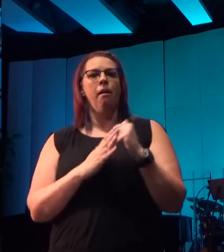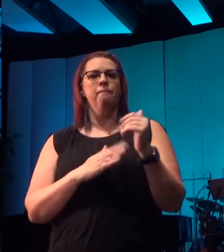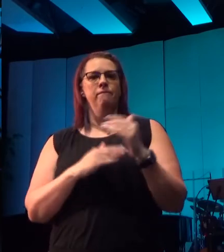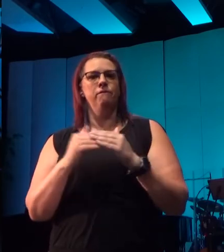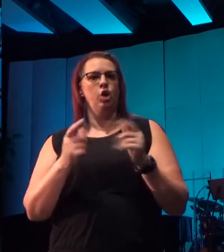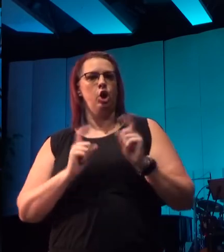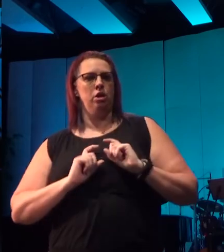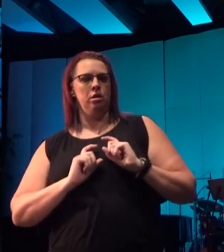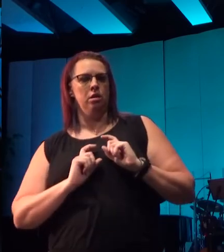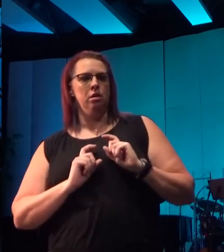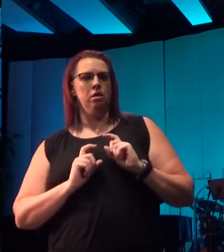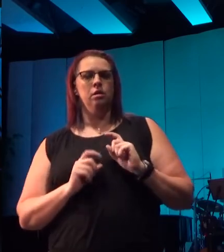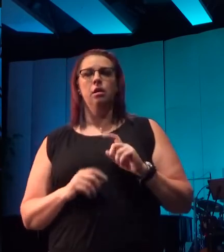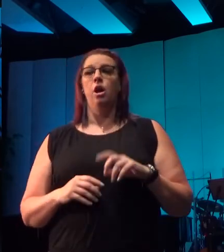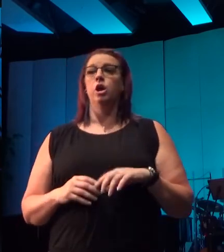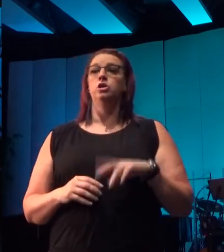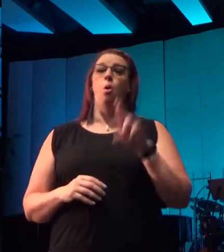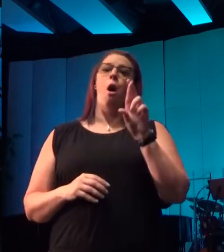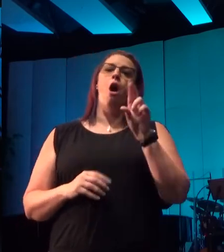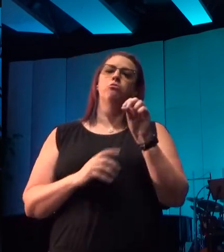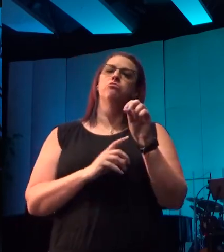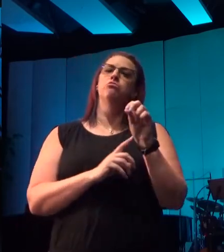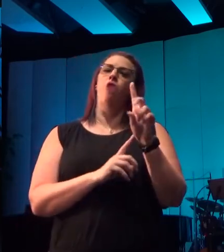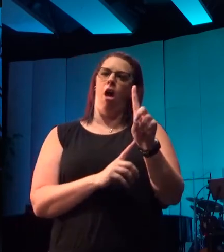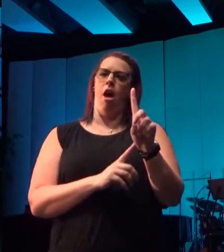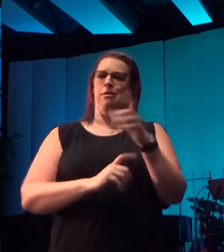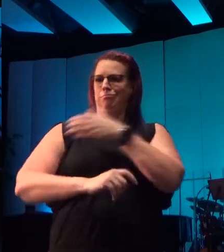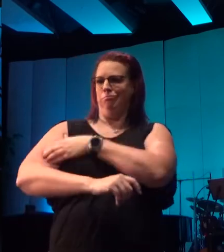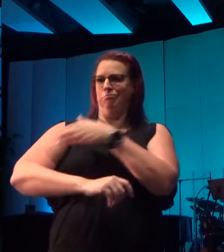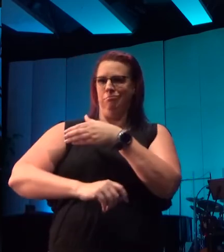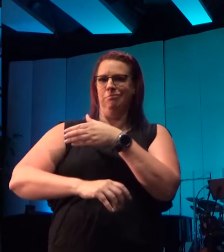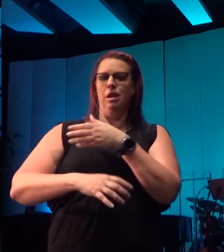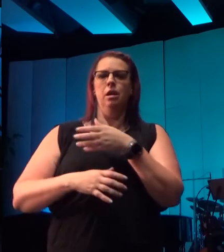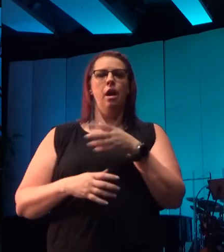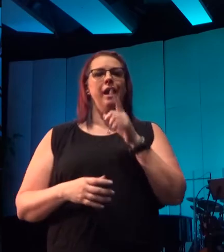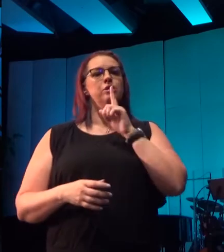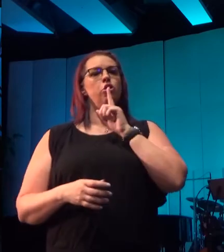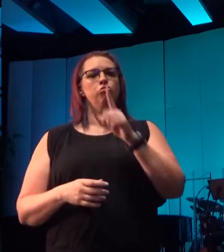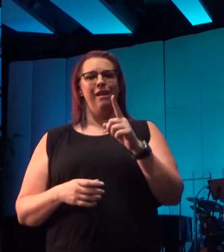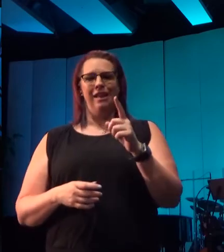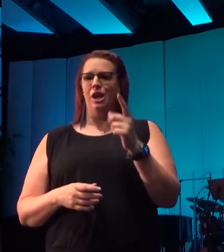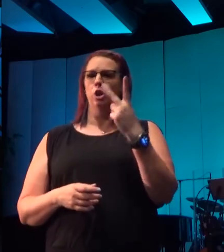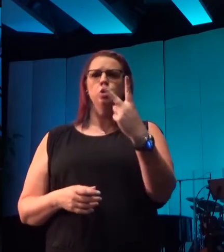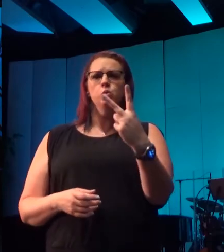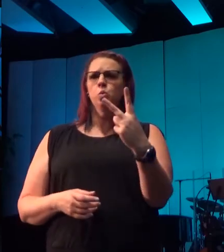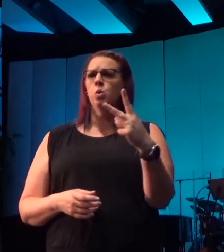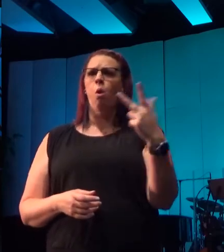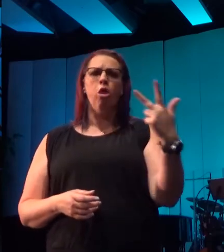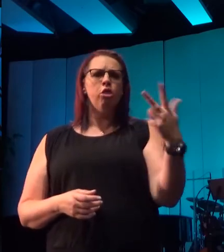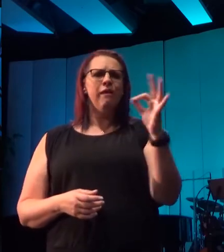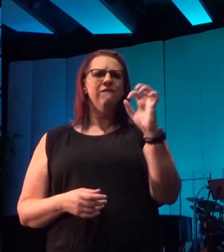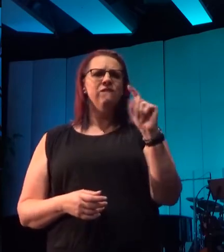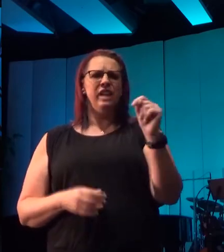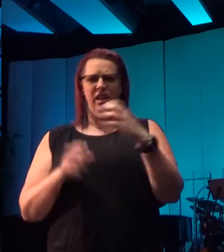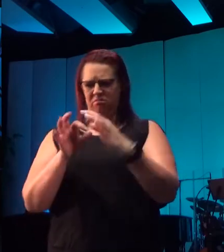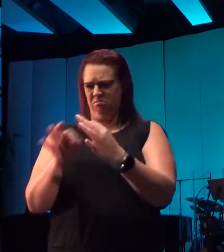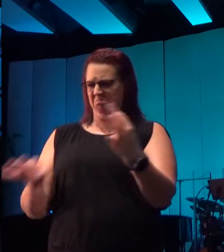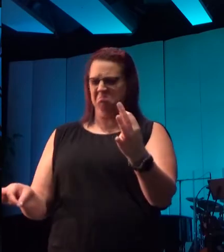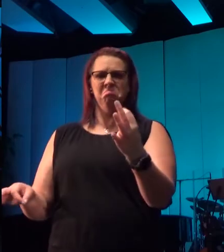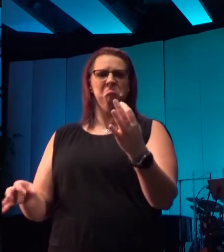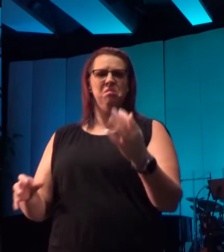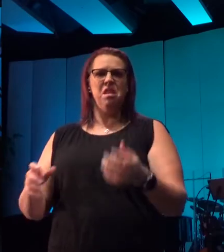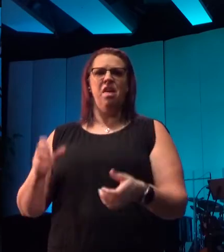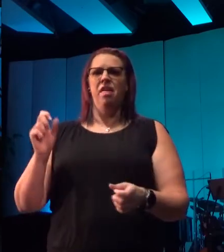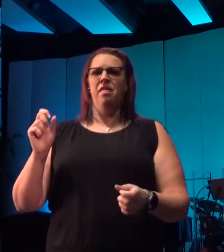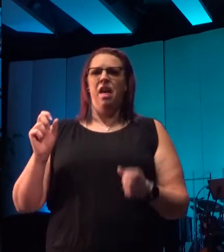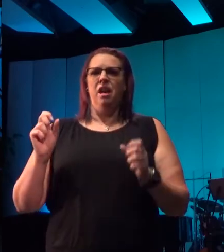foot club that the good shepherd would use to beat away predators. And the staff was a long pole